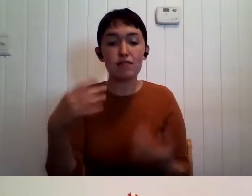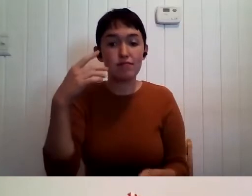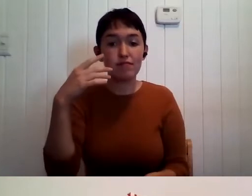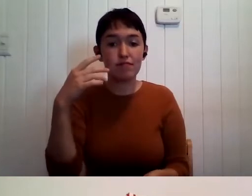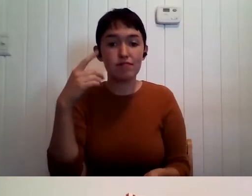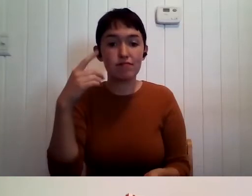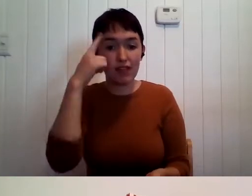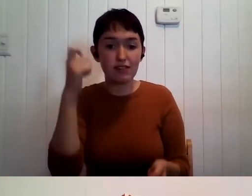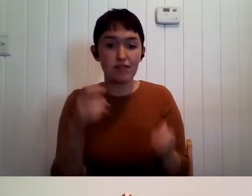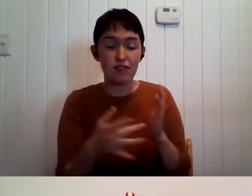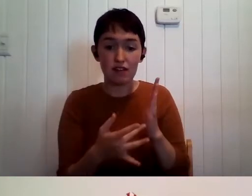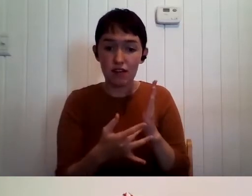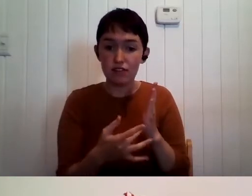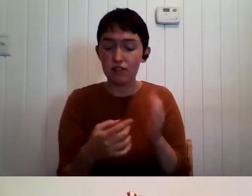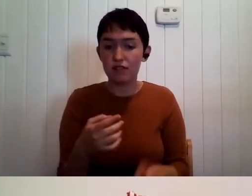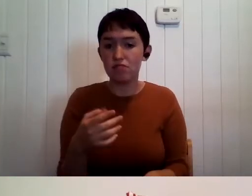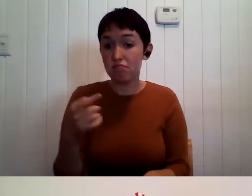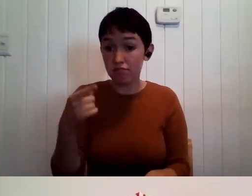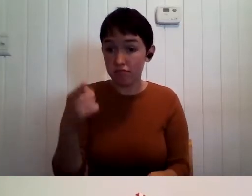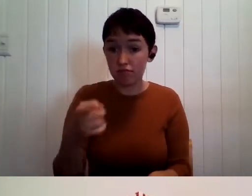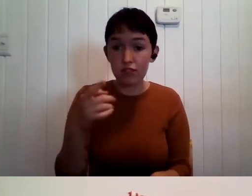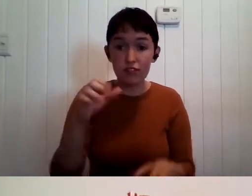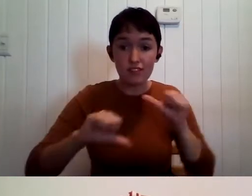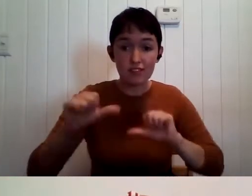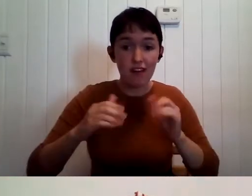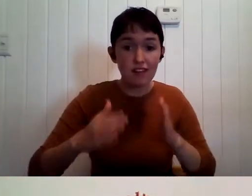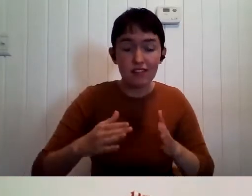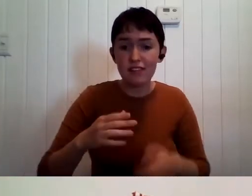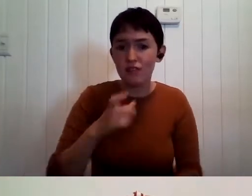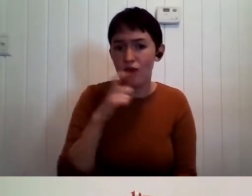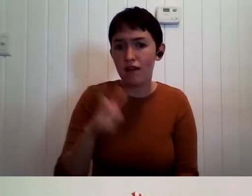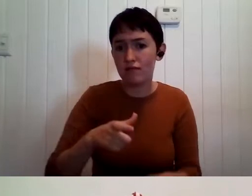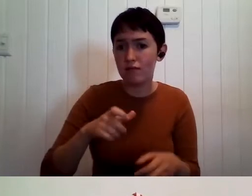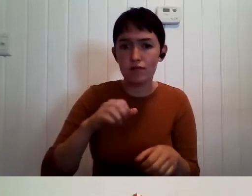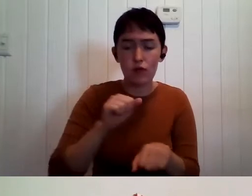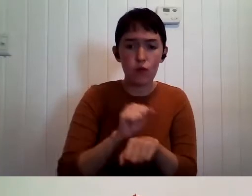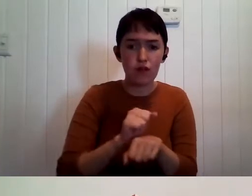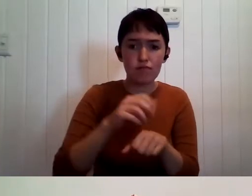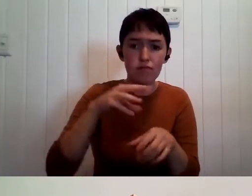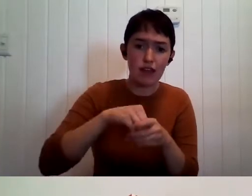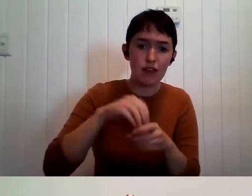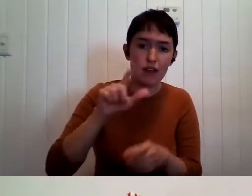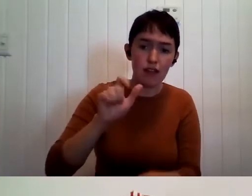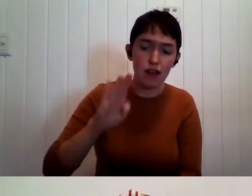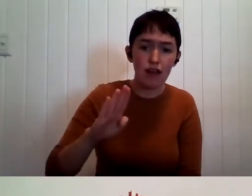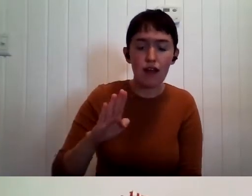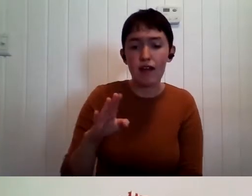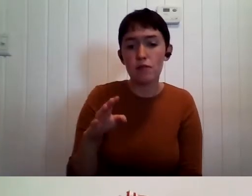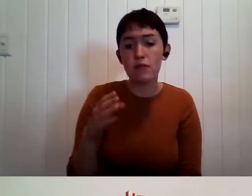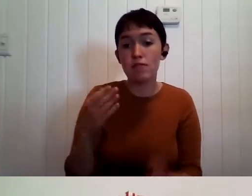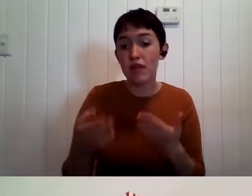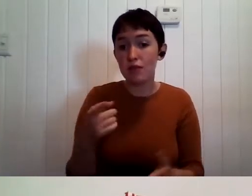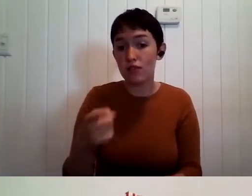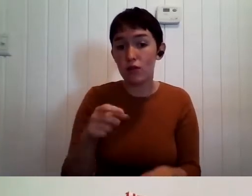And to be a scientist, you don't have to be working in the lab pipetting all the solutions all the time. We also have people who are like